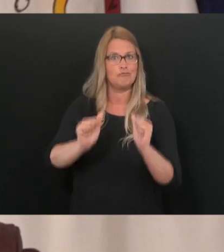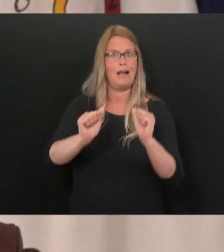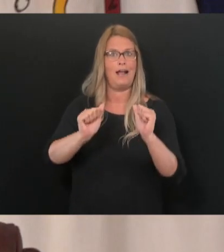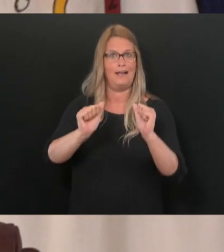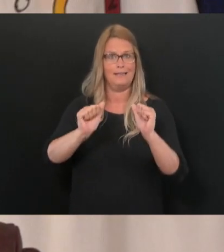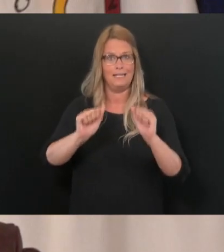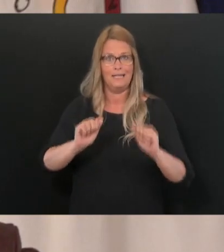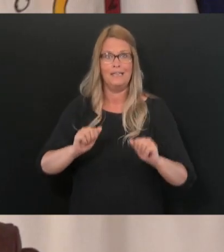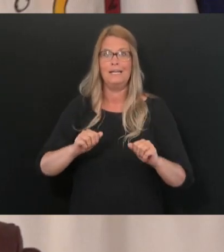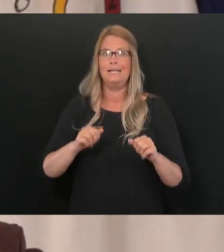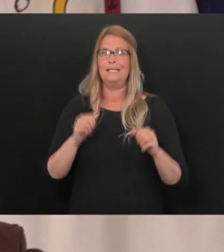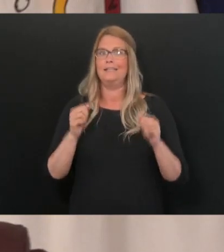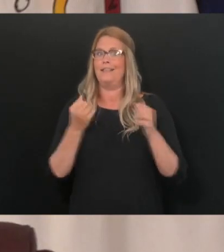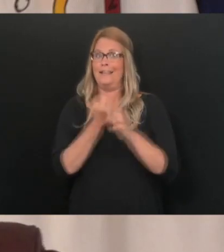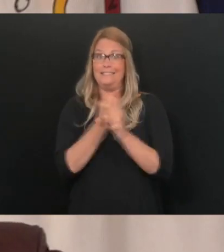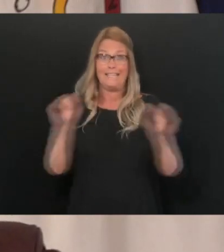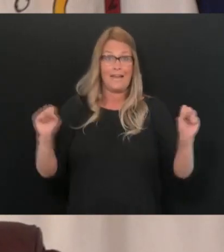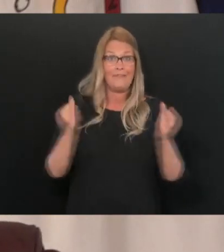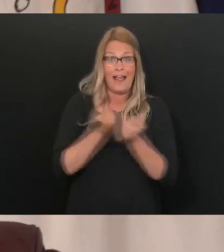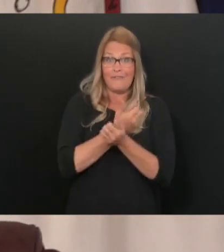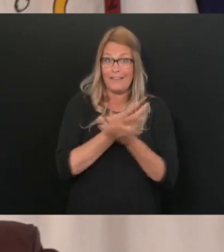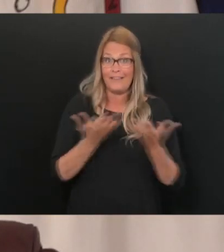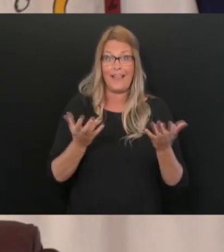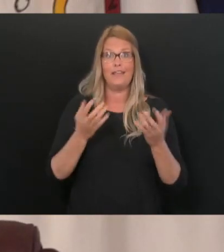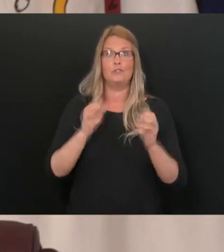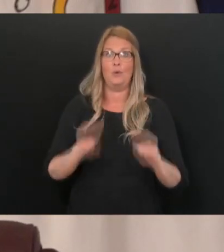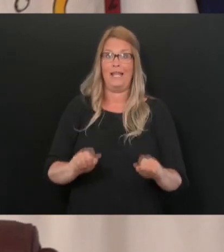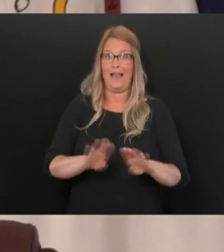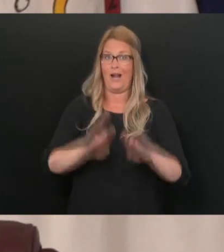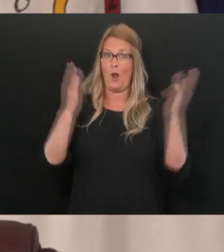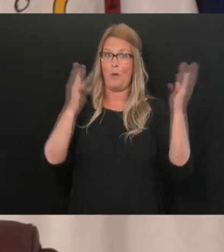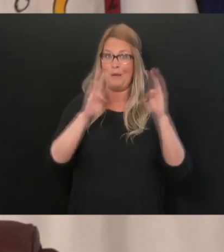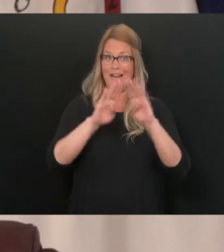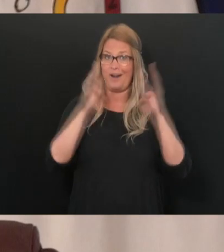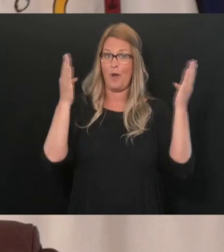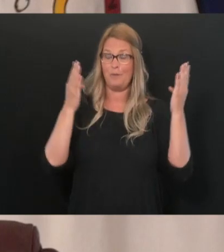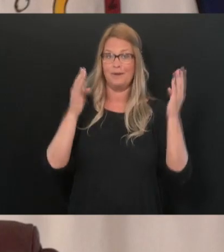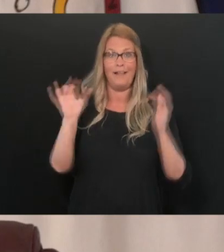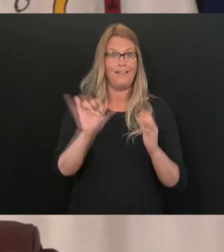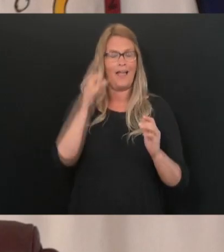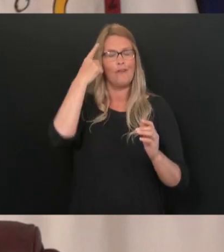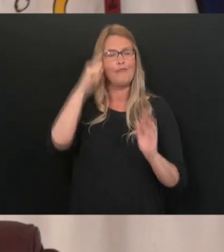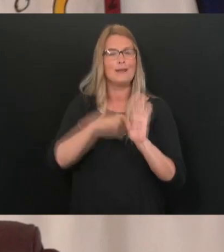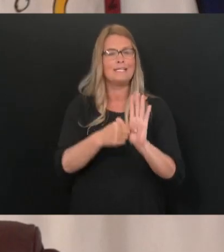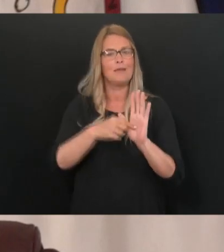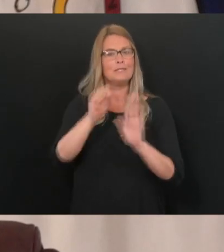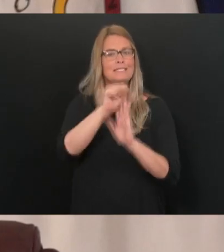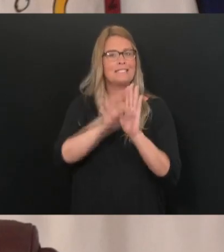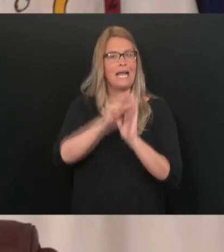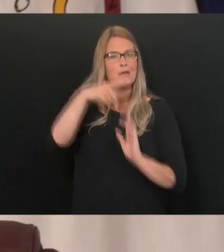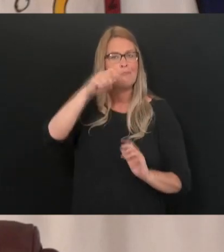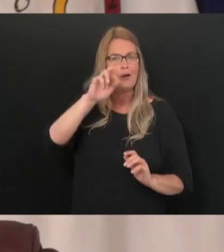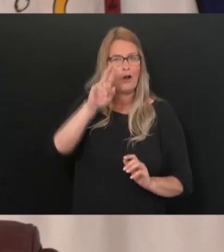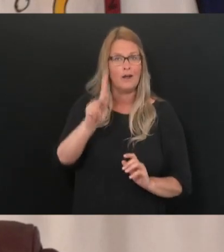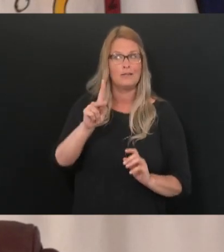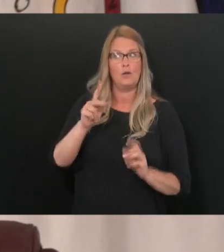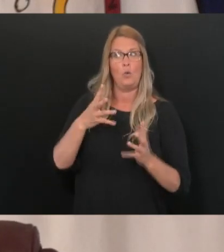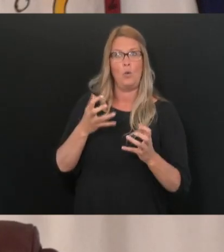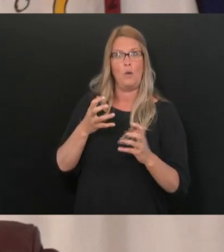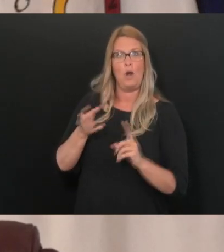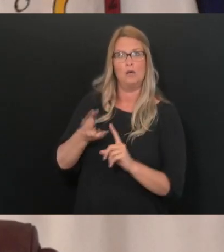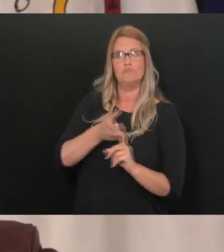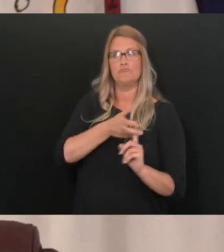up, to entice things like what we just did with our state parks and everything, to entice more